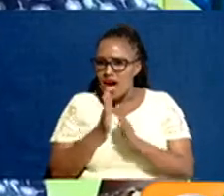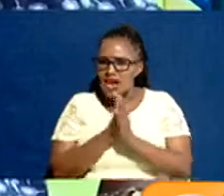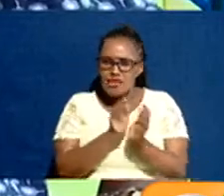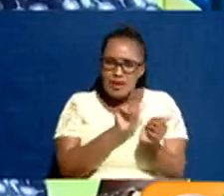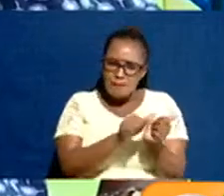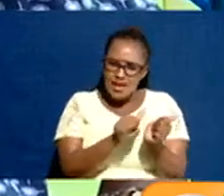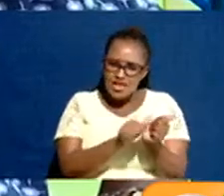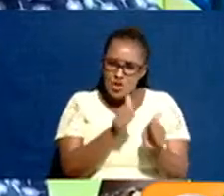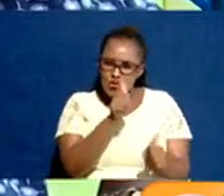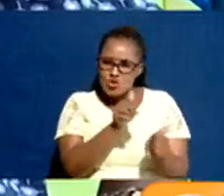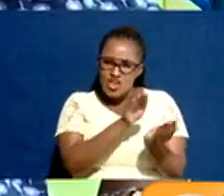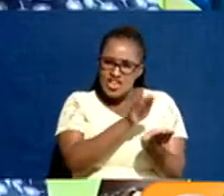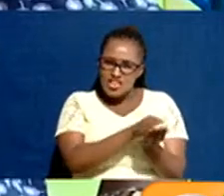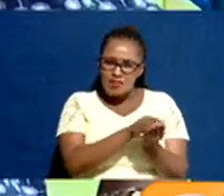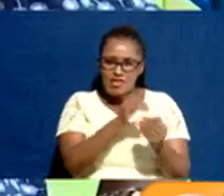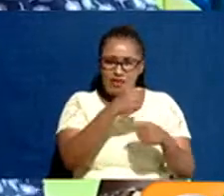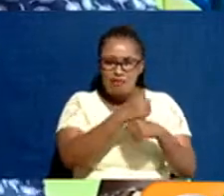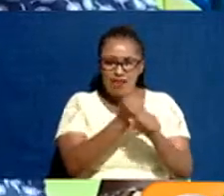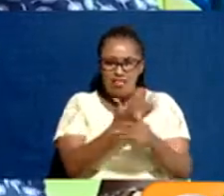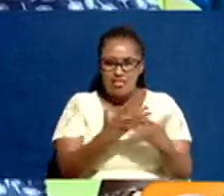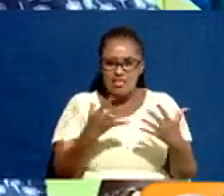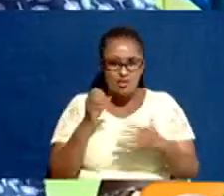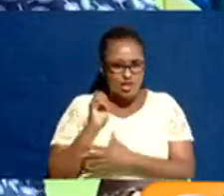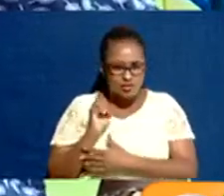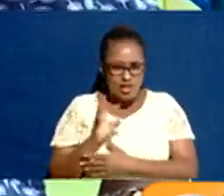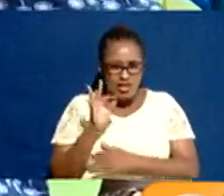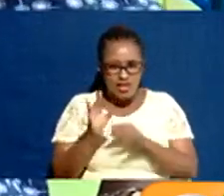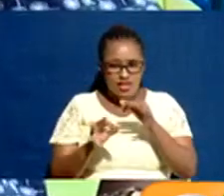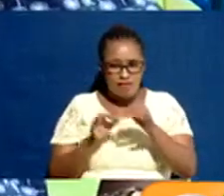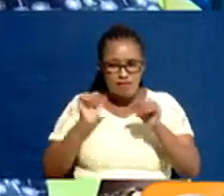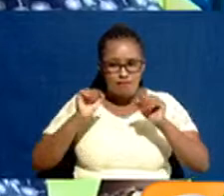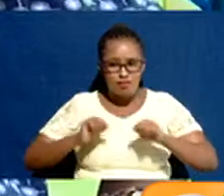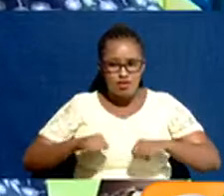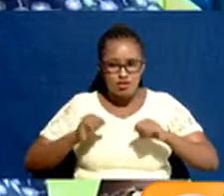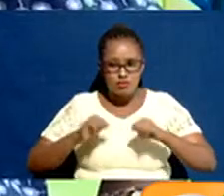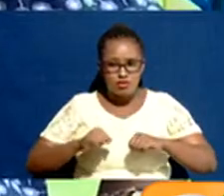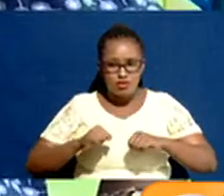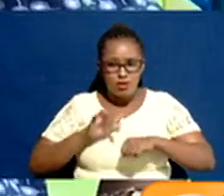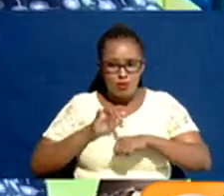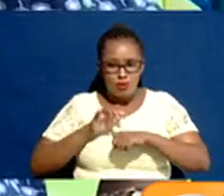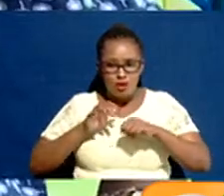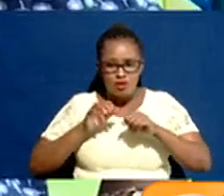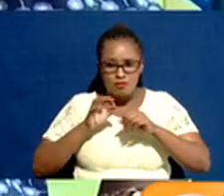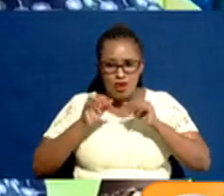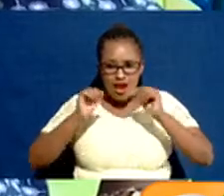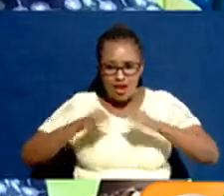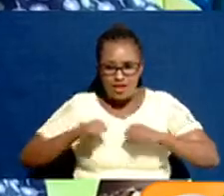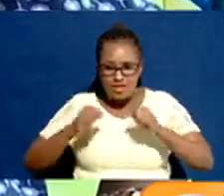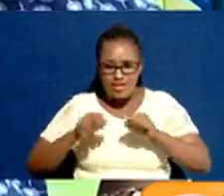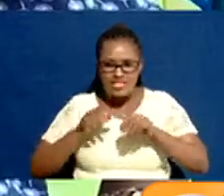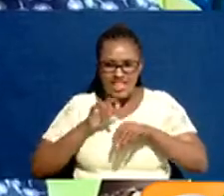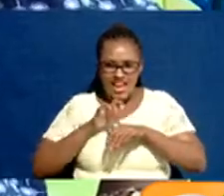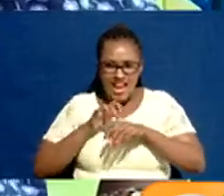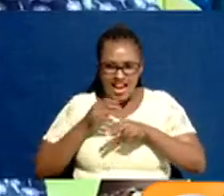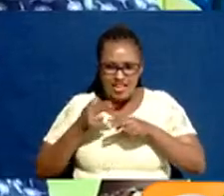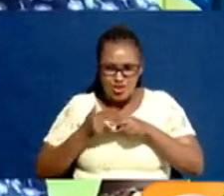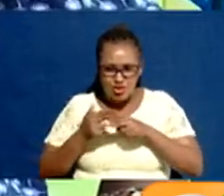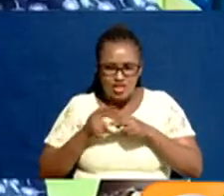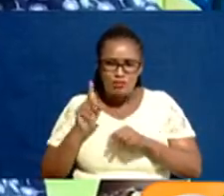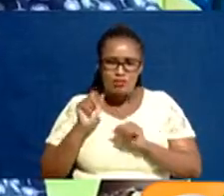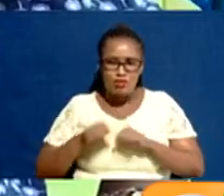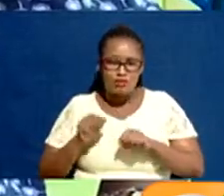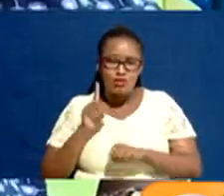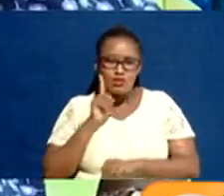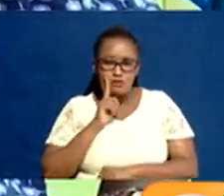making the prices go up, if they can agree as early as tomorrow to release the maize that they are holding into the